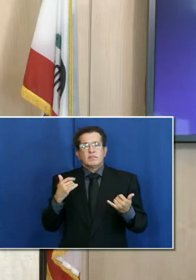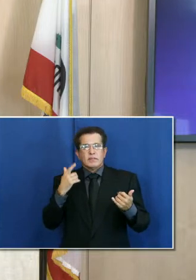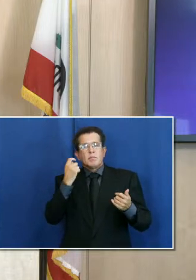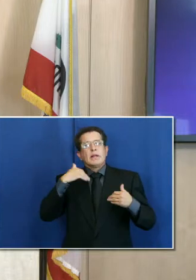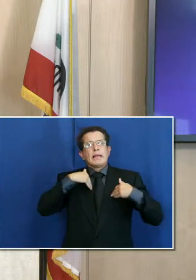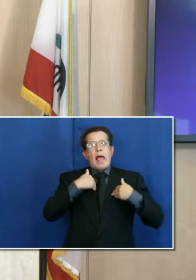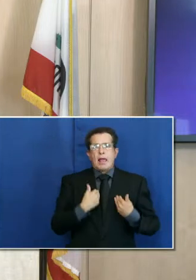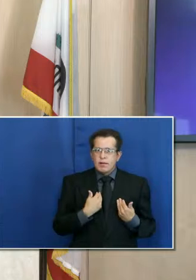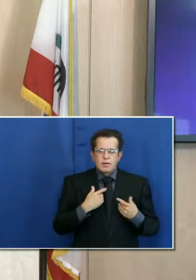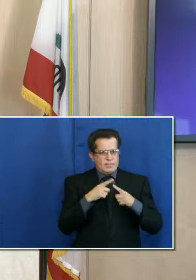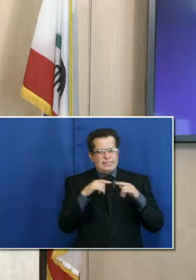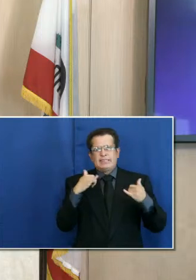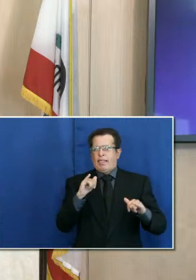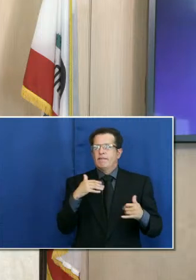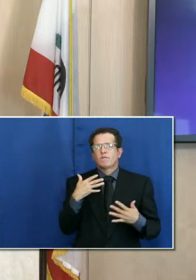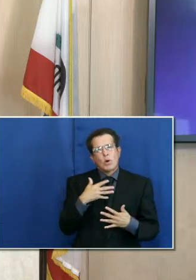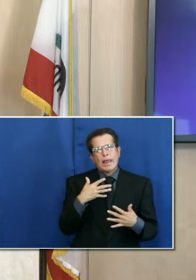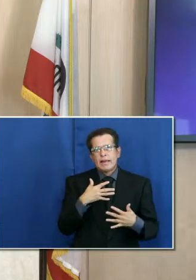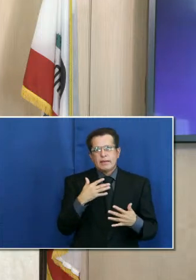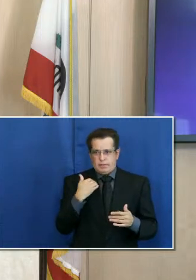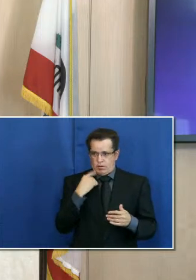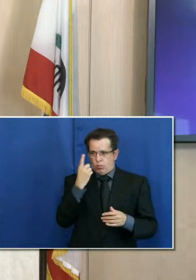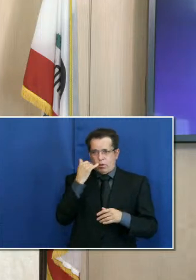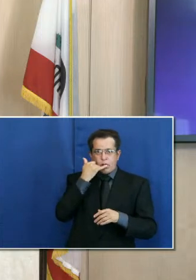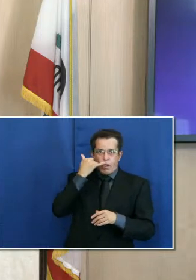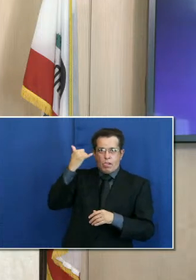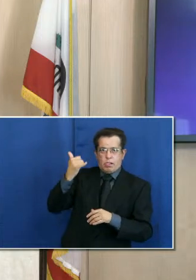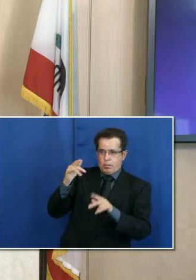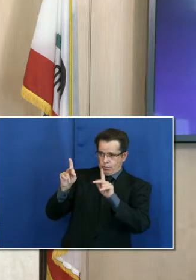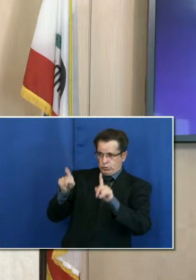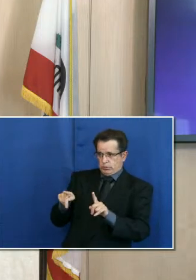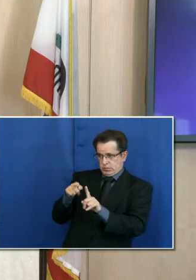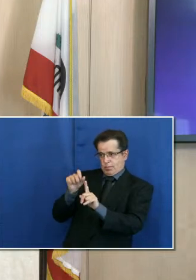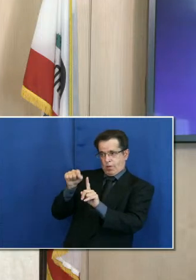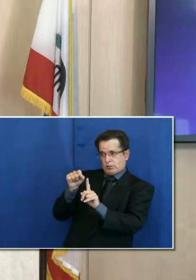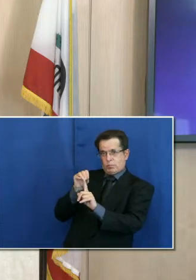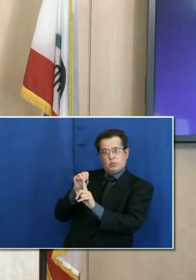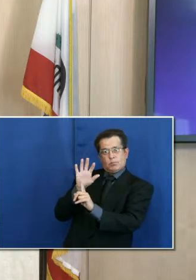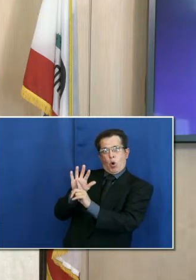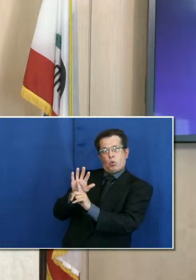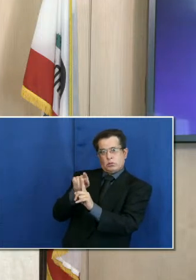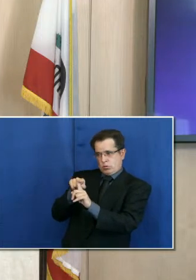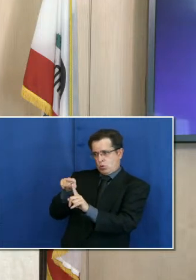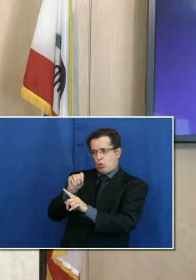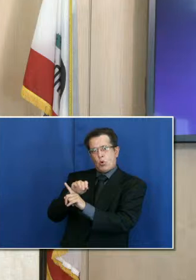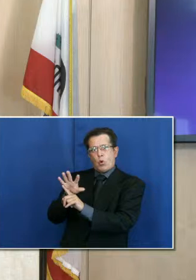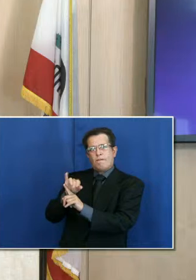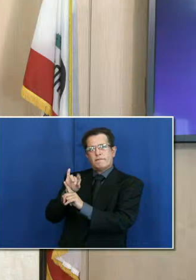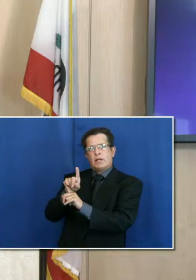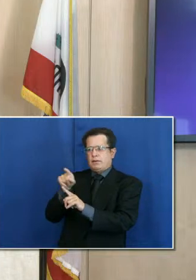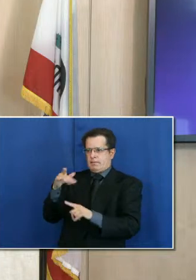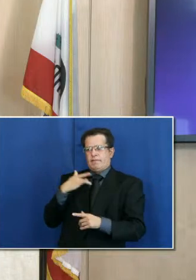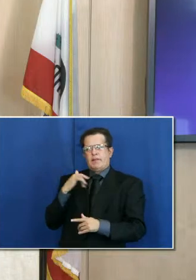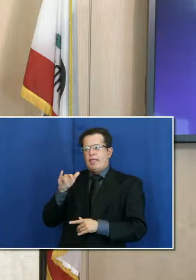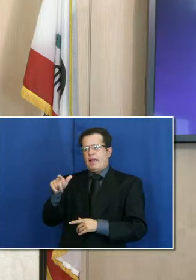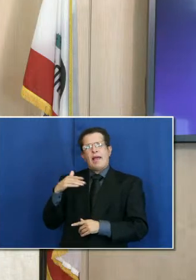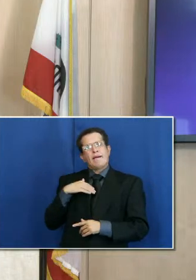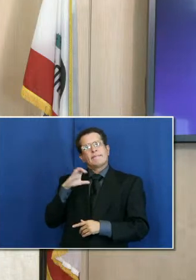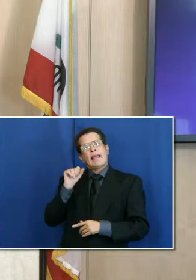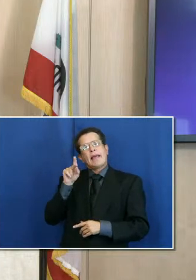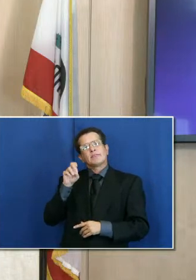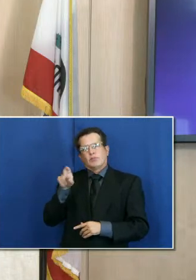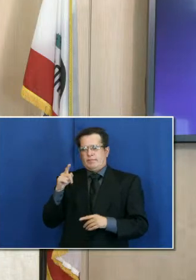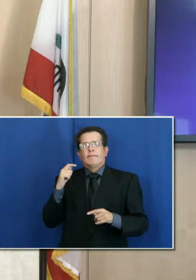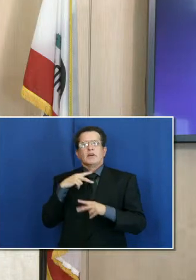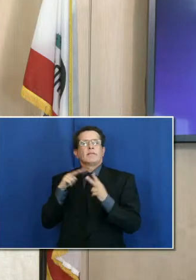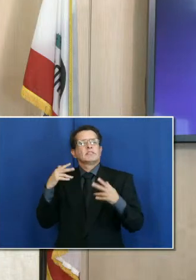afraid. Every time I called someone to tell them that they were potentially exposed to COVID, it was like telling them they had cancer. I can't even count